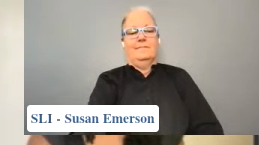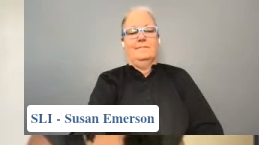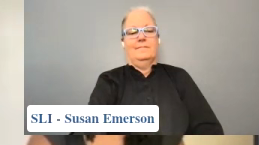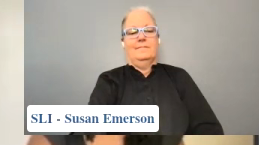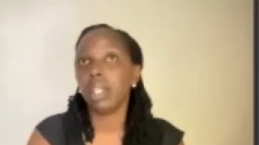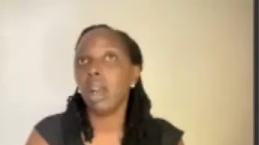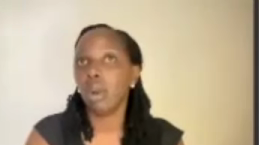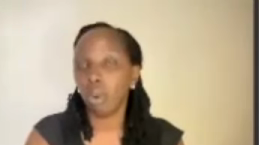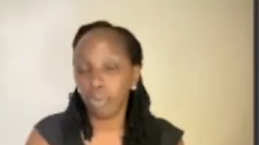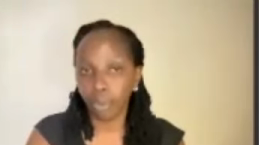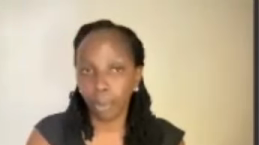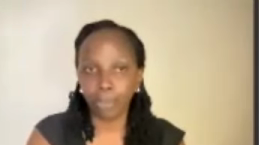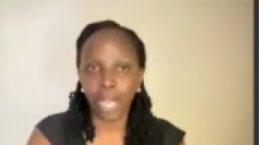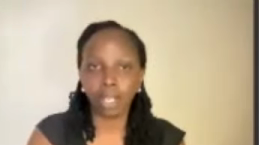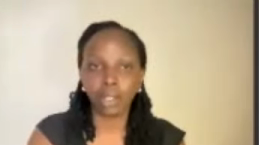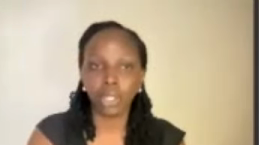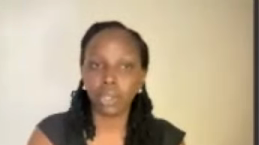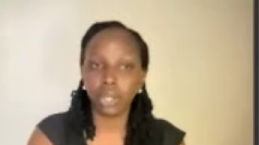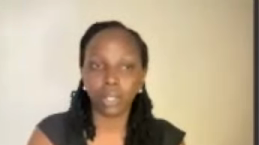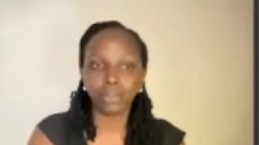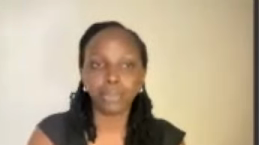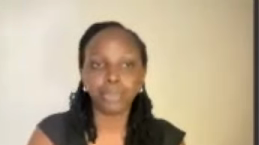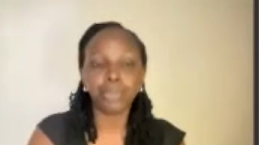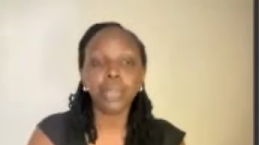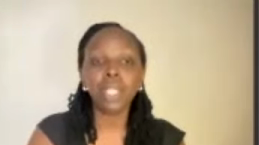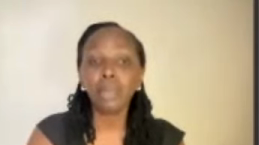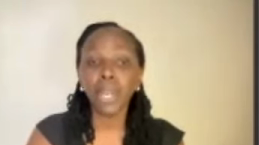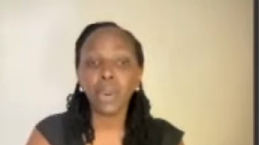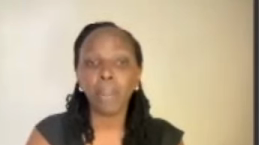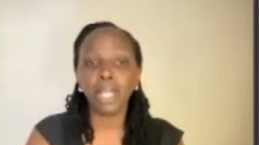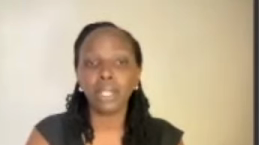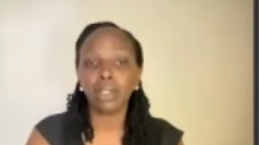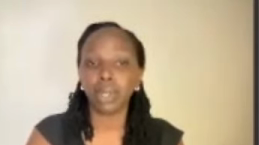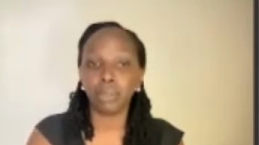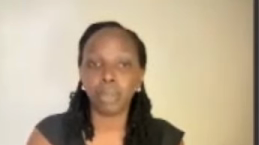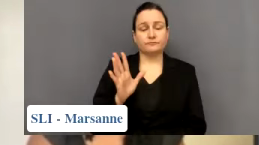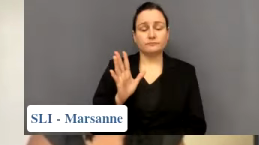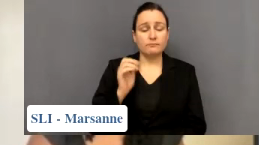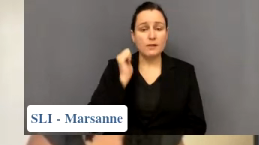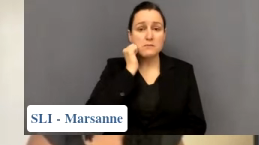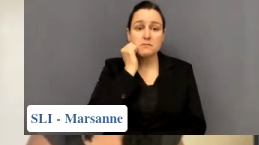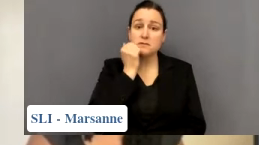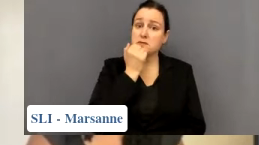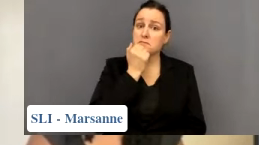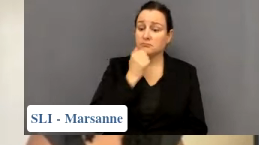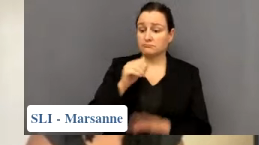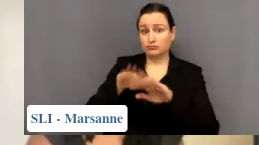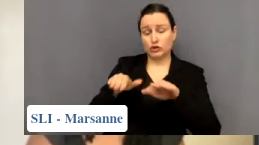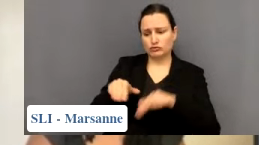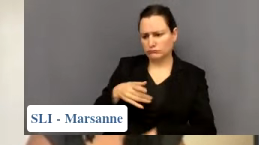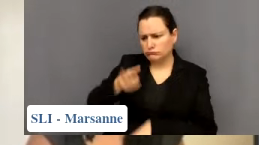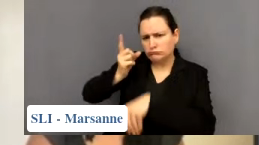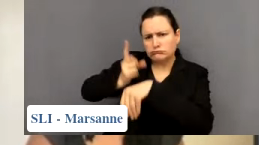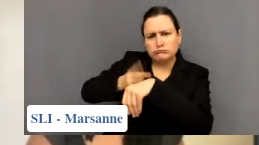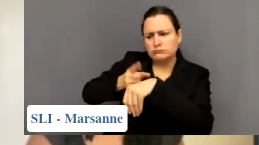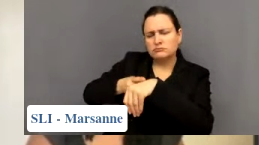harsh punishment of younger children. The pre-collaborative implementation strategy